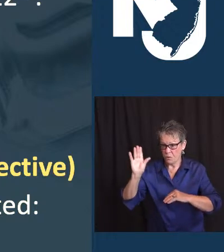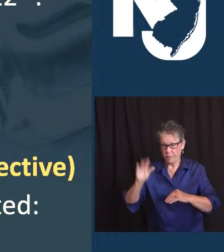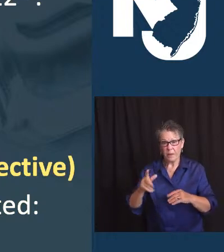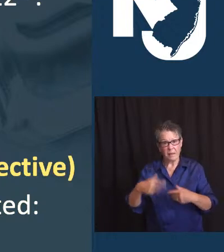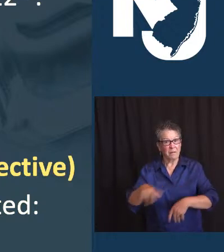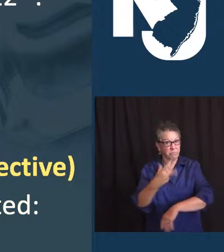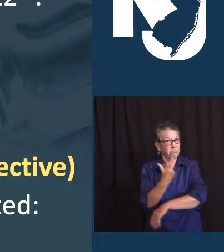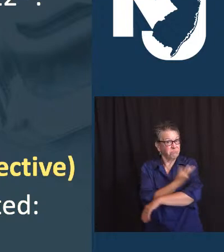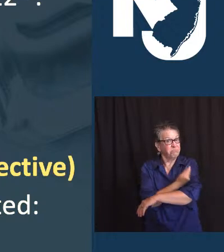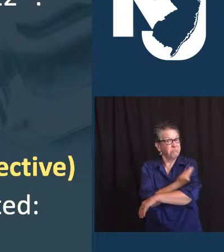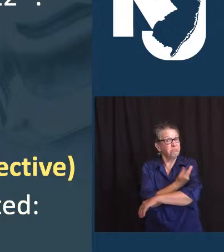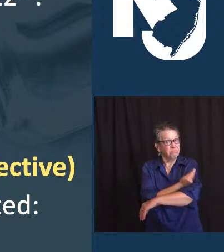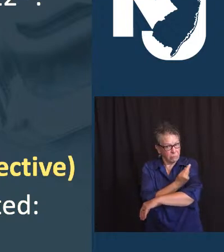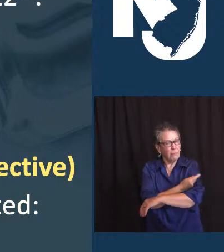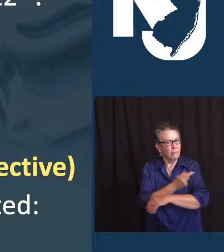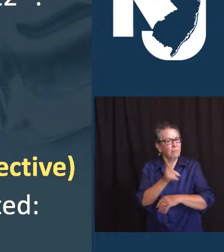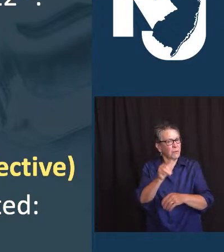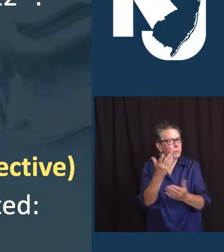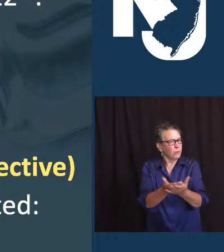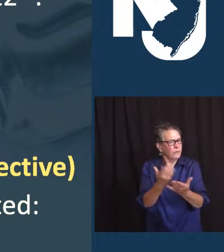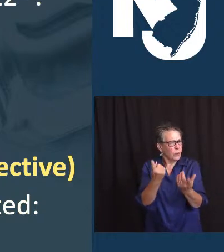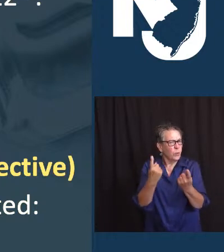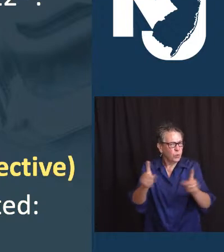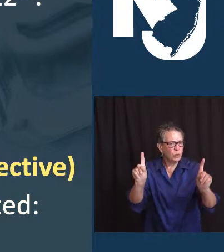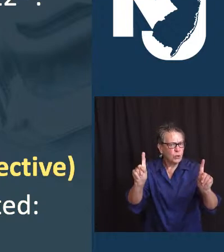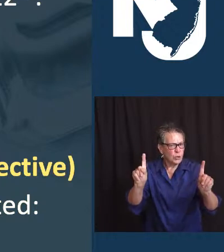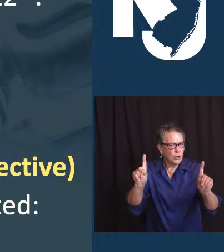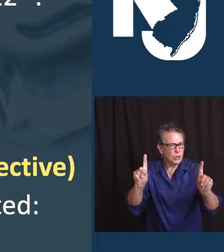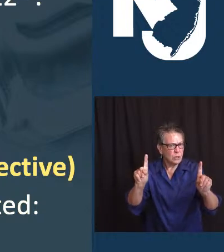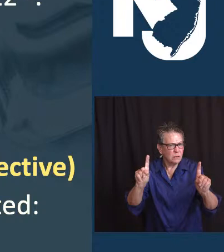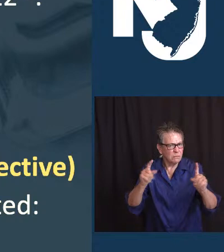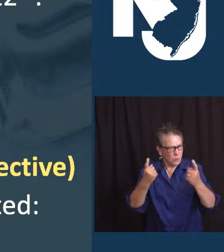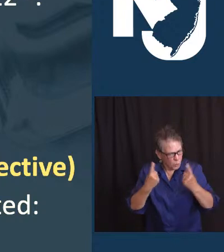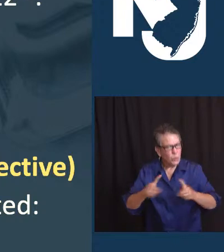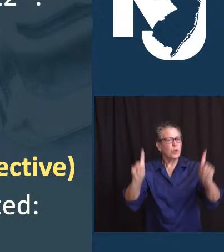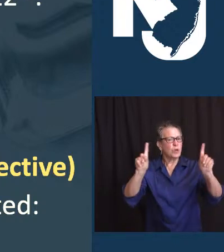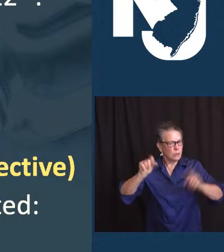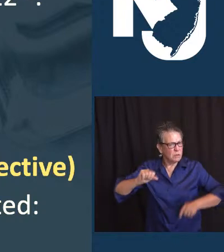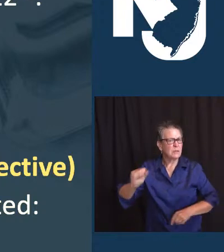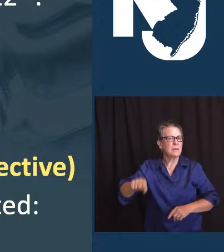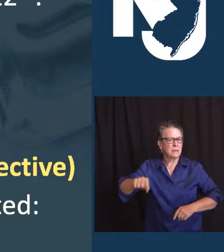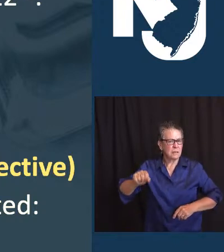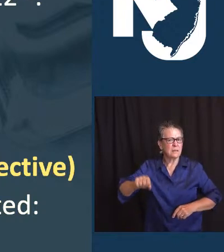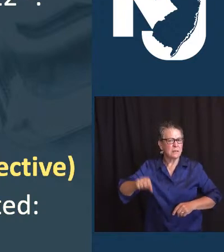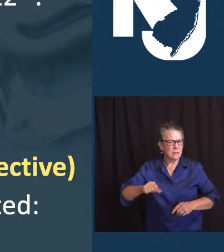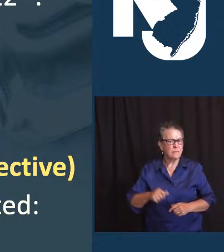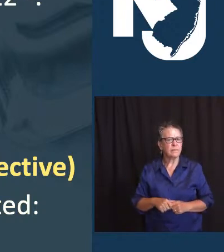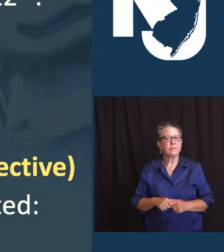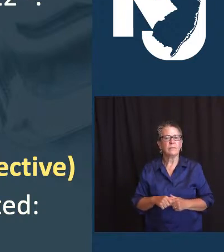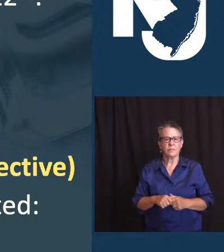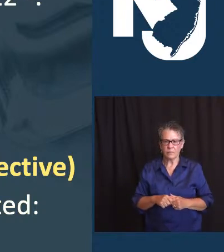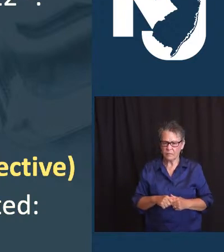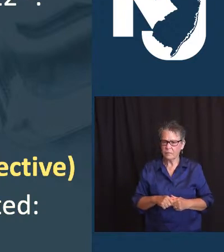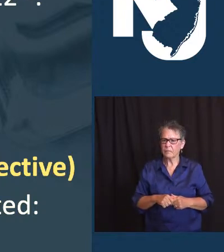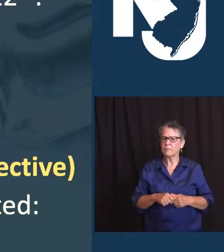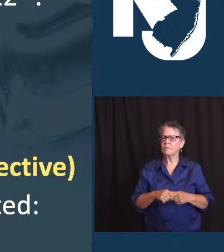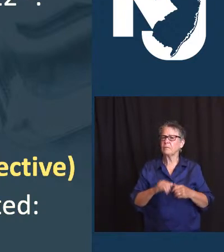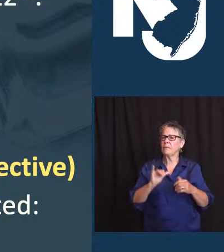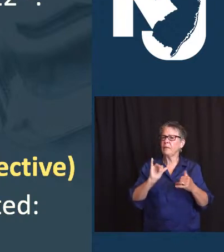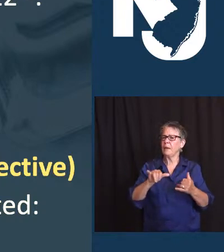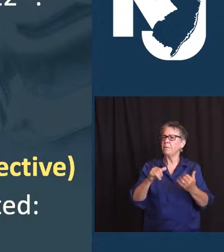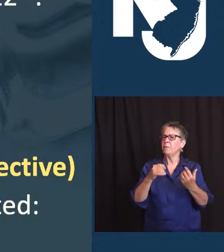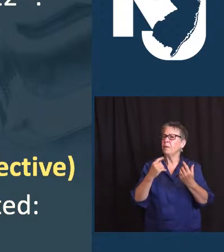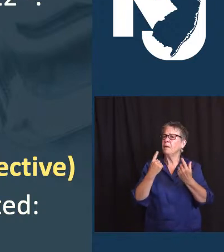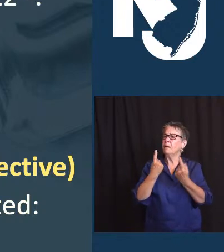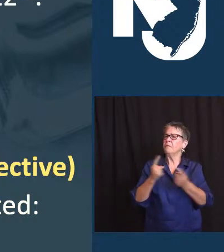extremely effective across the board. The effective rate of the vaccines is protecting a fully